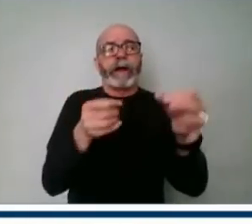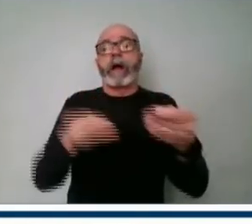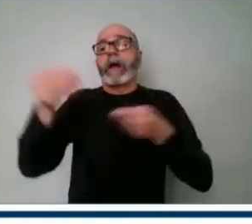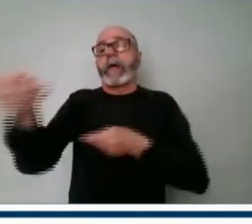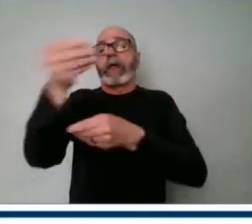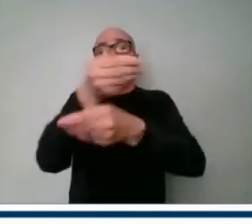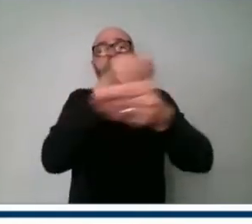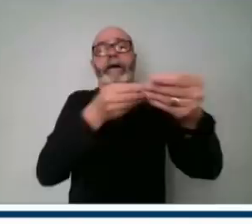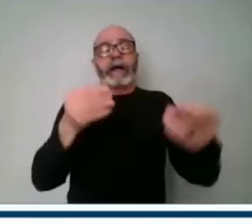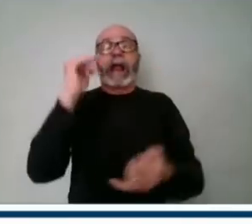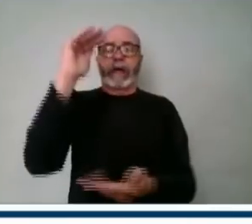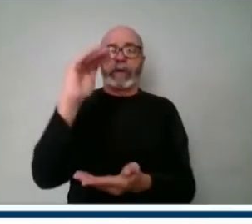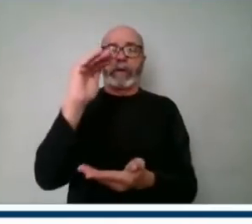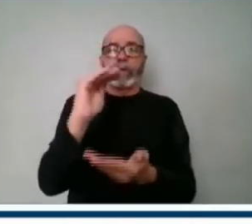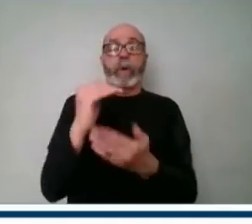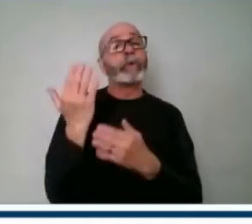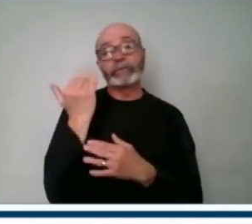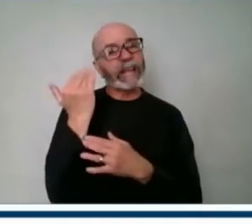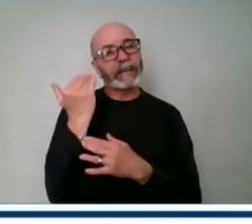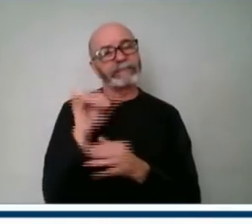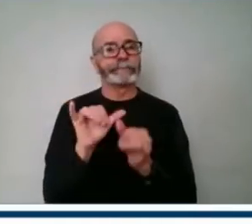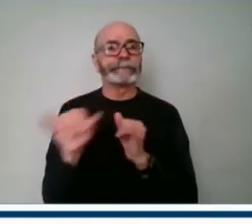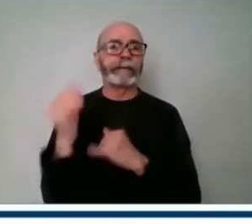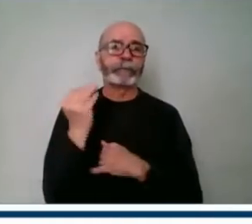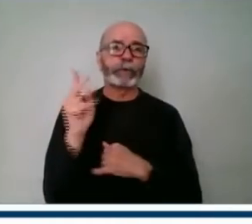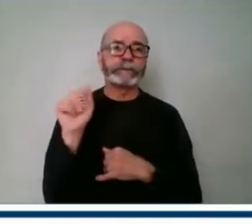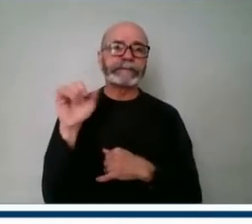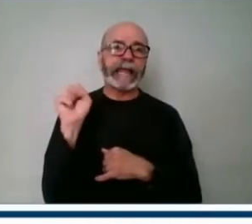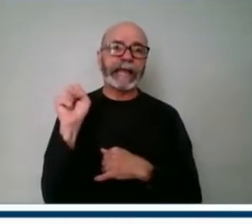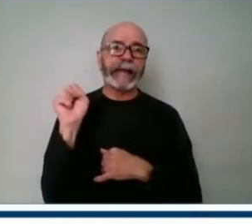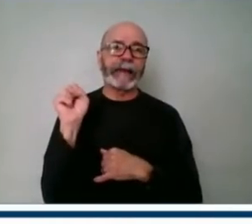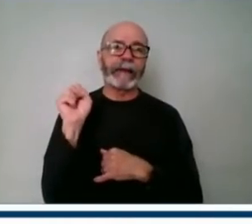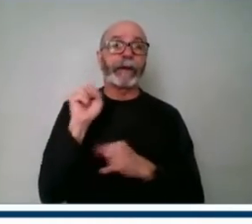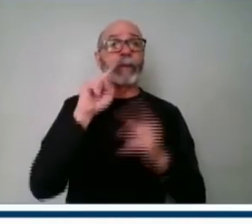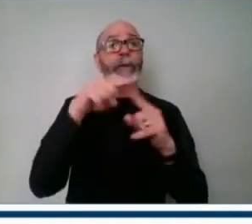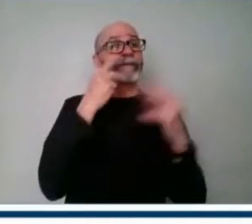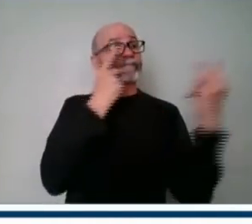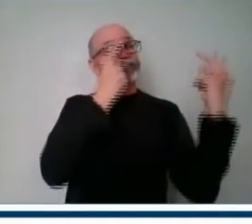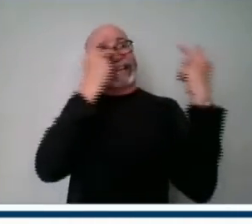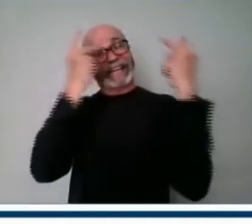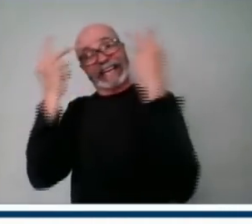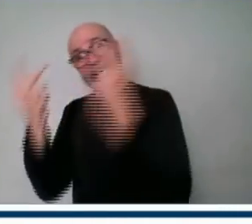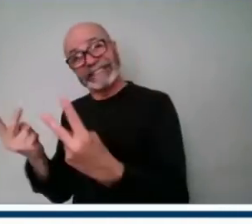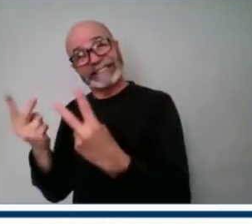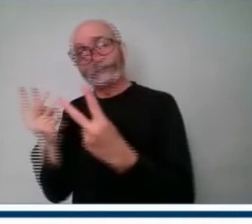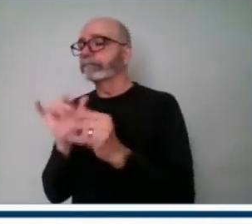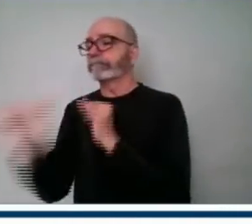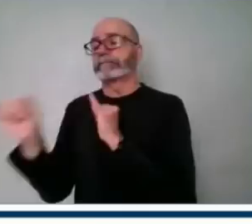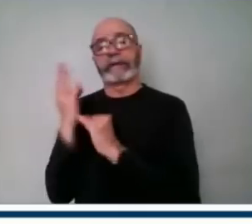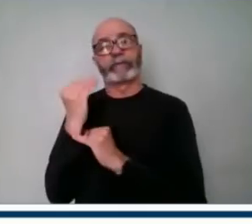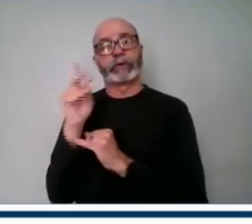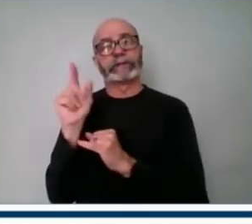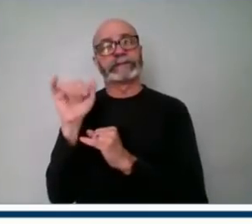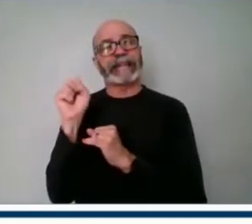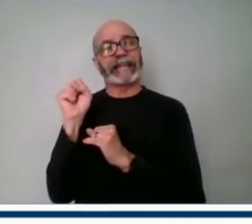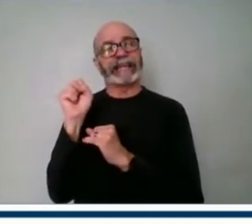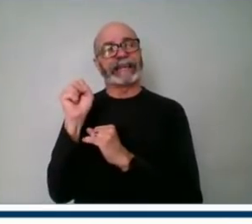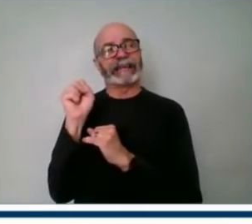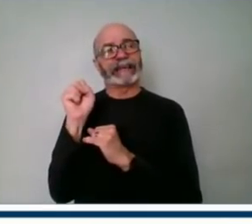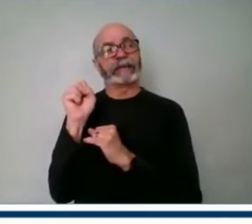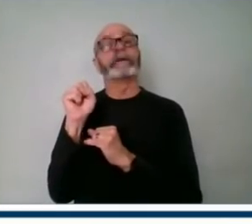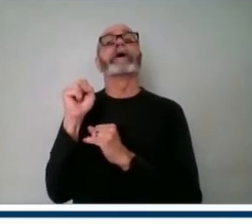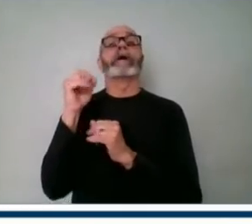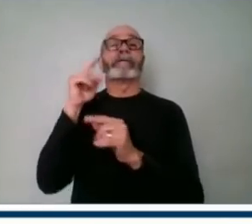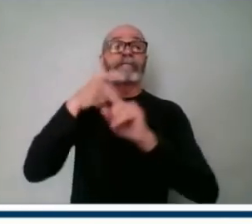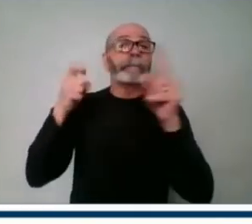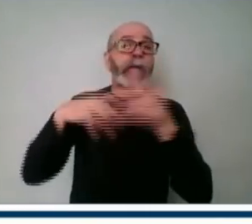14-day quarantine that's required in our border restrictions. It's critical that we maintain that for travelers coming from outside of Atlantic